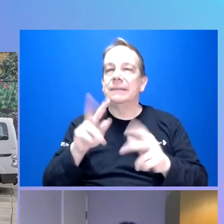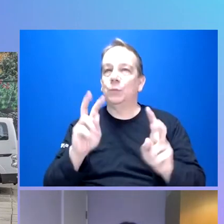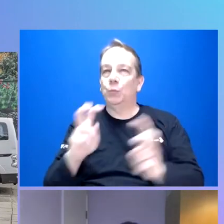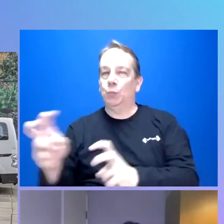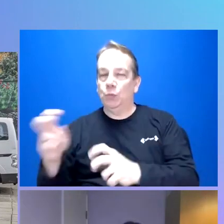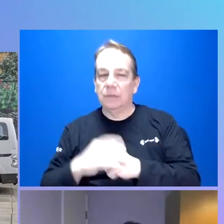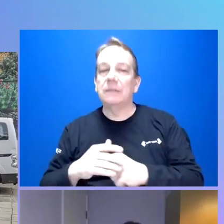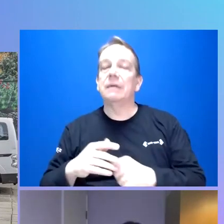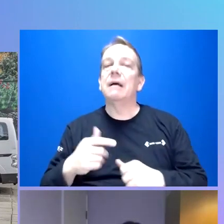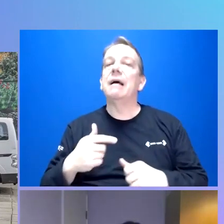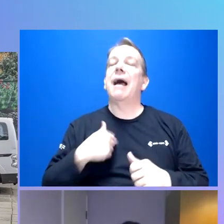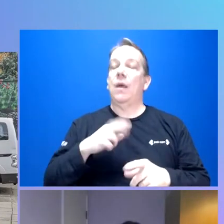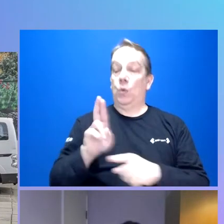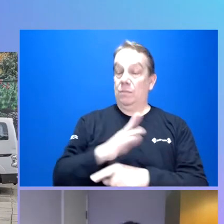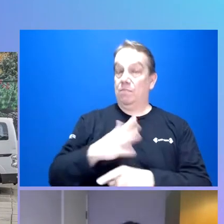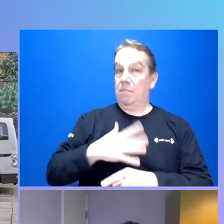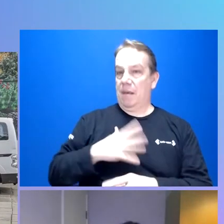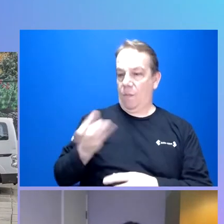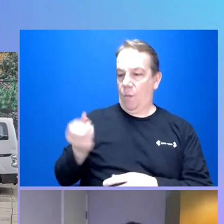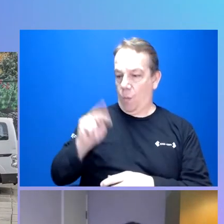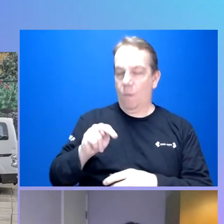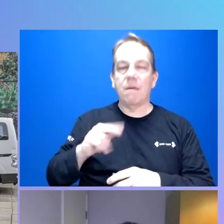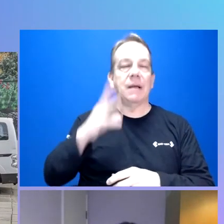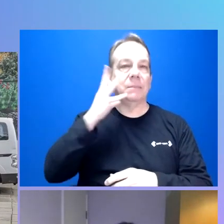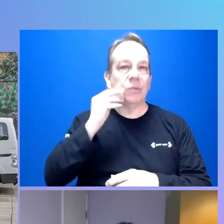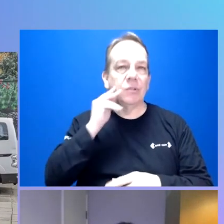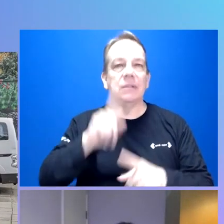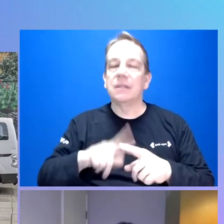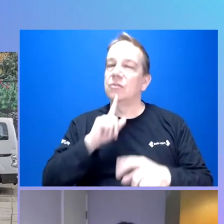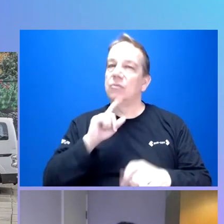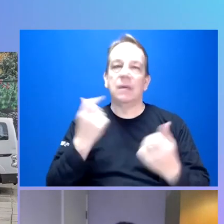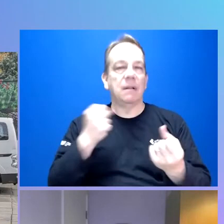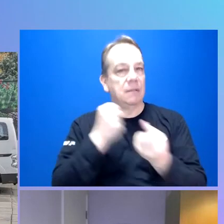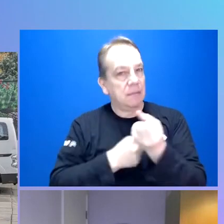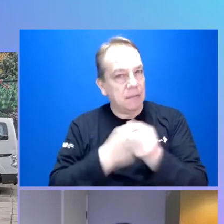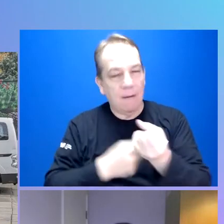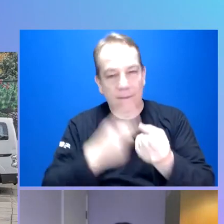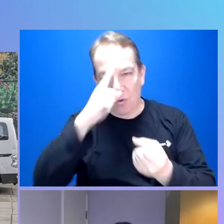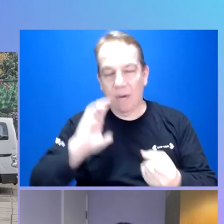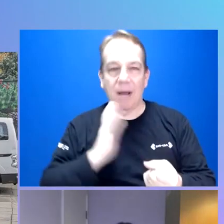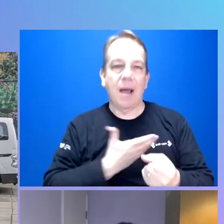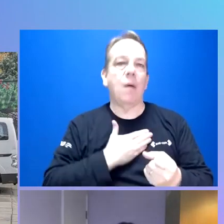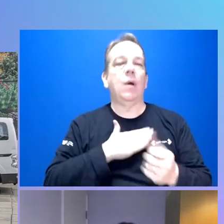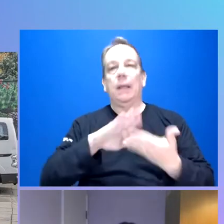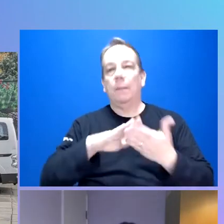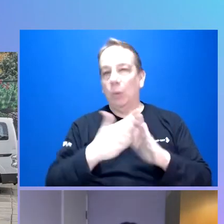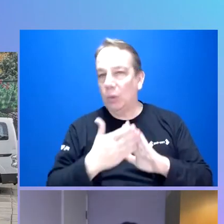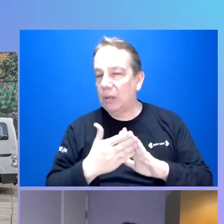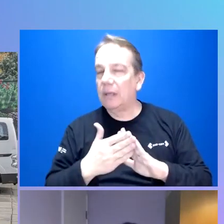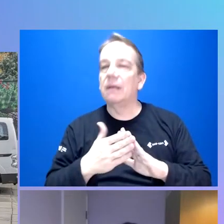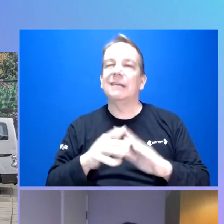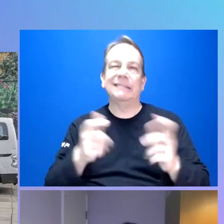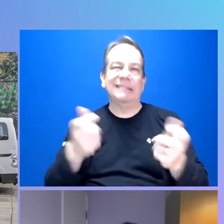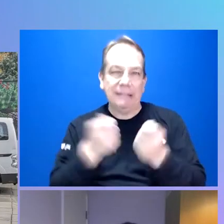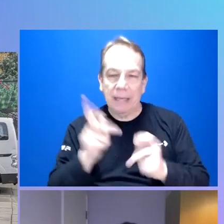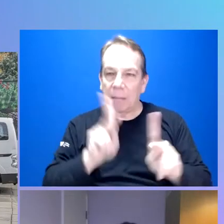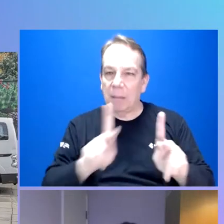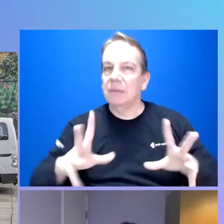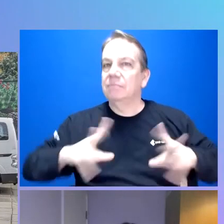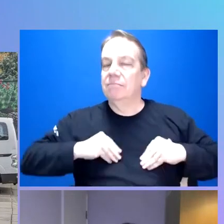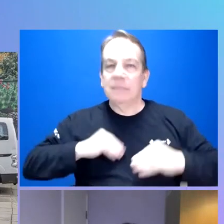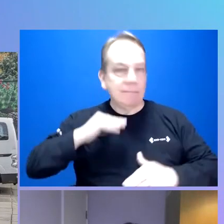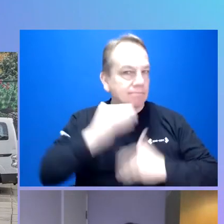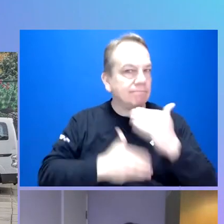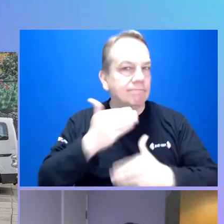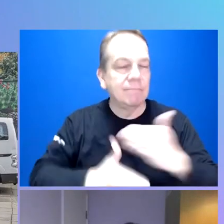lived experience to be a really tenacious advocate for my community, to drive buy-in and recognition that accessibility should